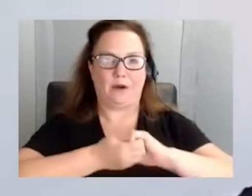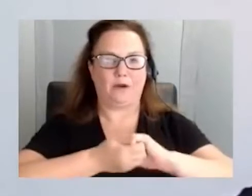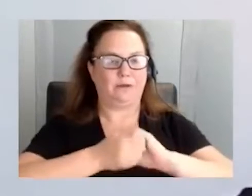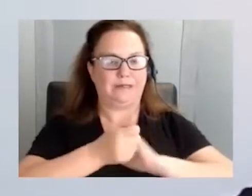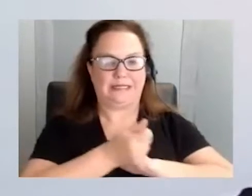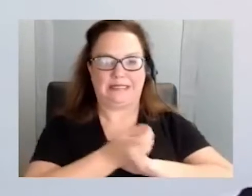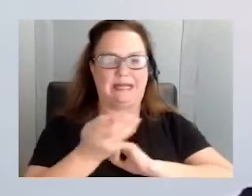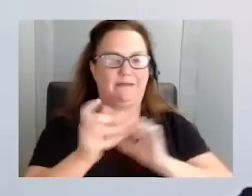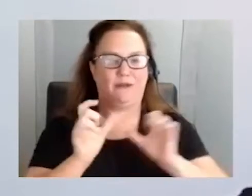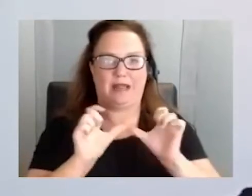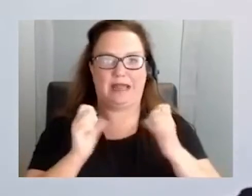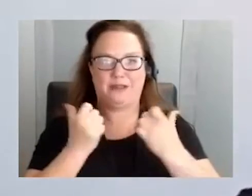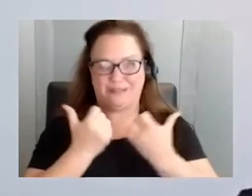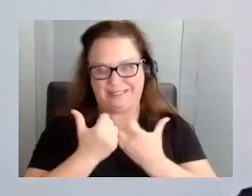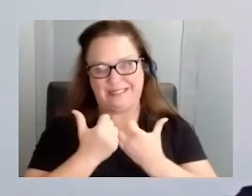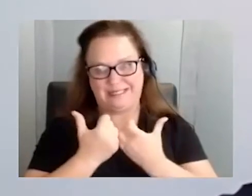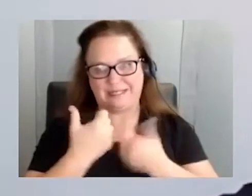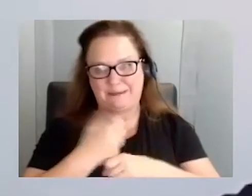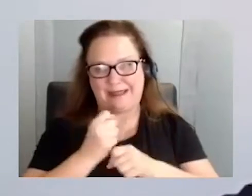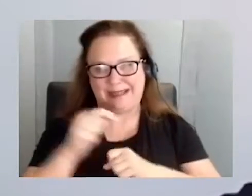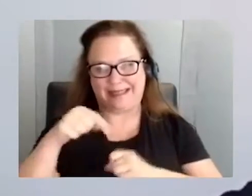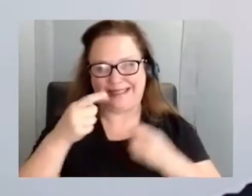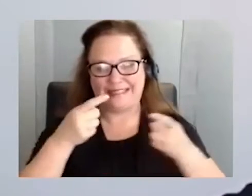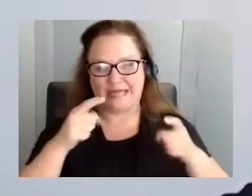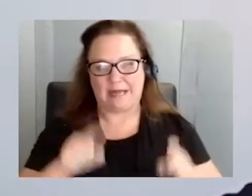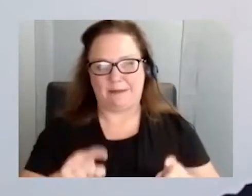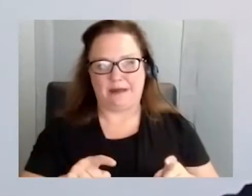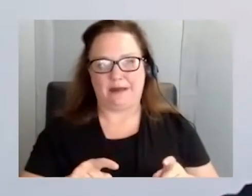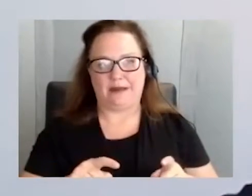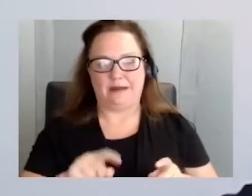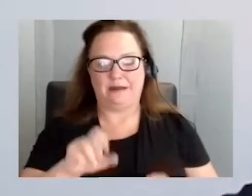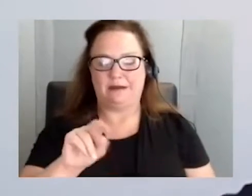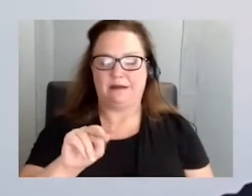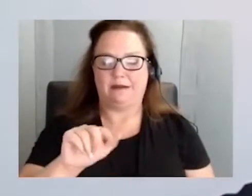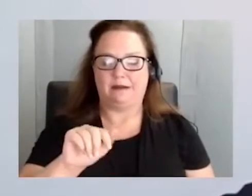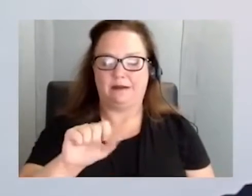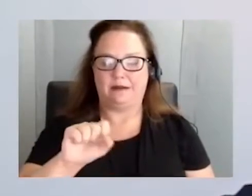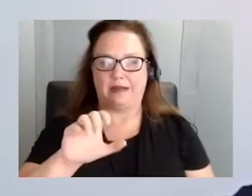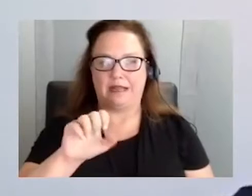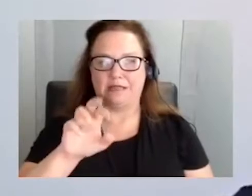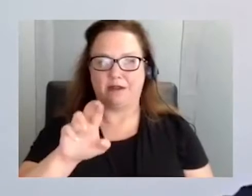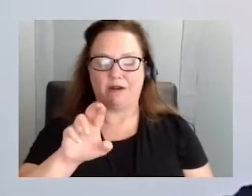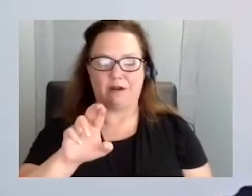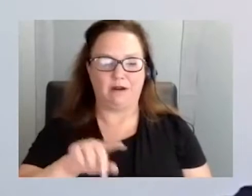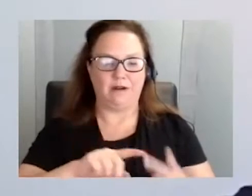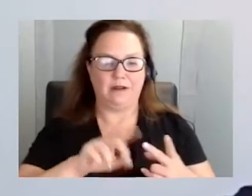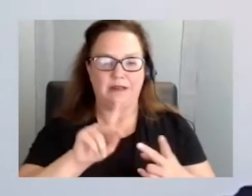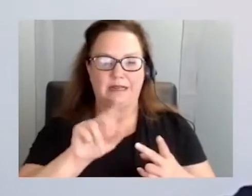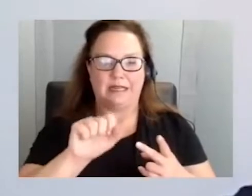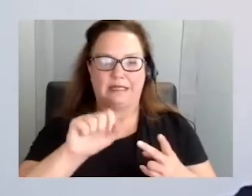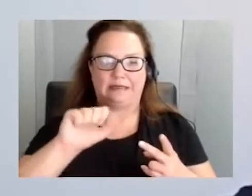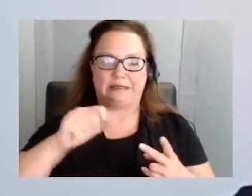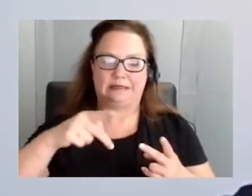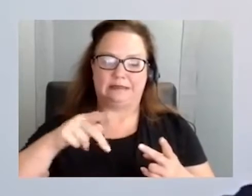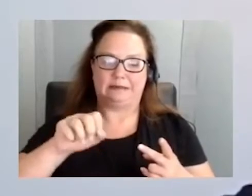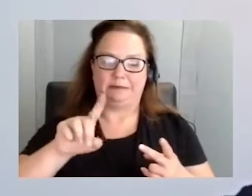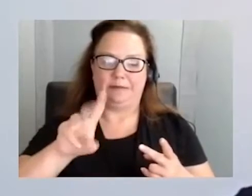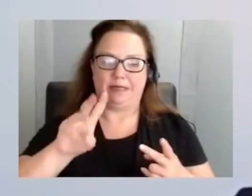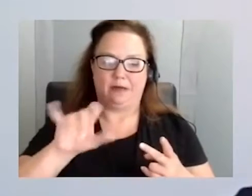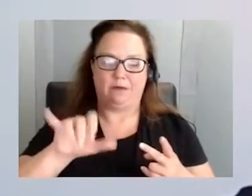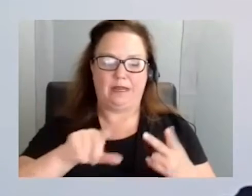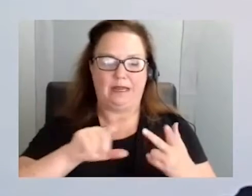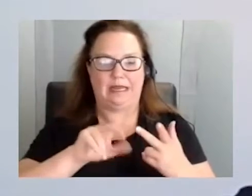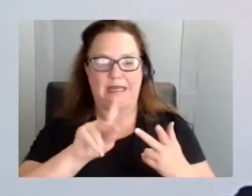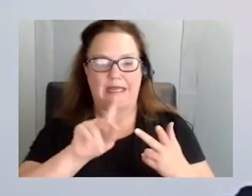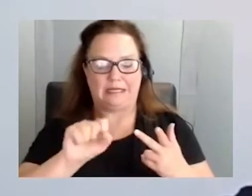different agencies making this happen. So there's, of course, NASCAR and the Kansas Speedway, the Kansas Department of Health and Environment,